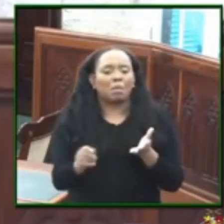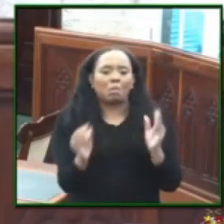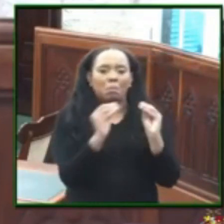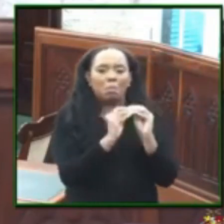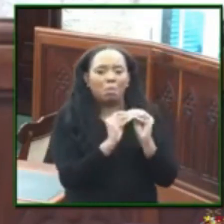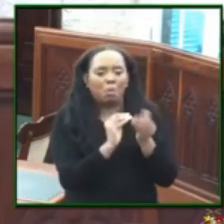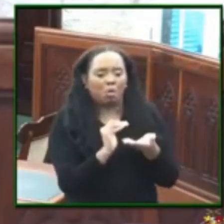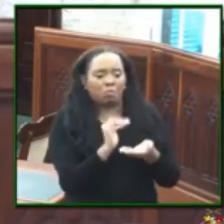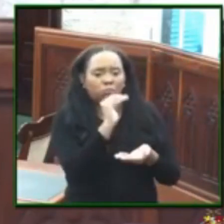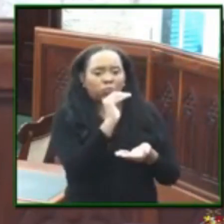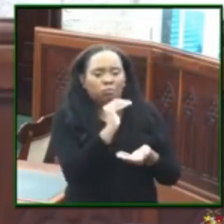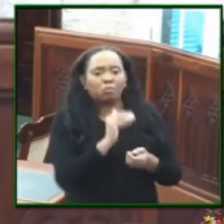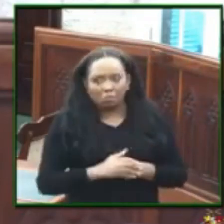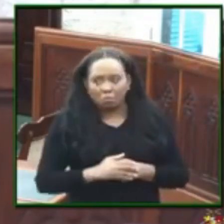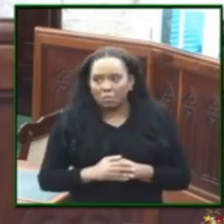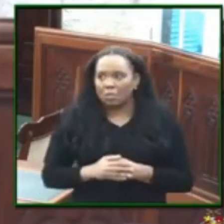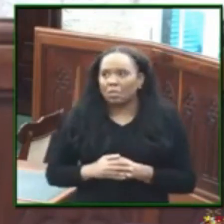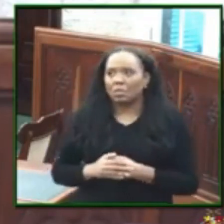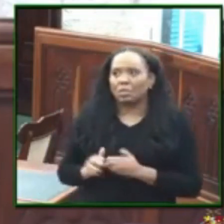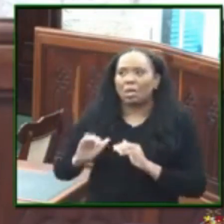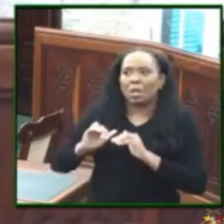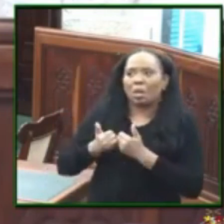is disenfranchised,